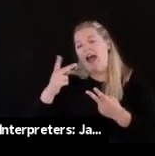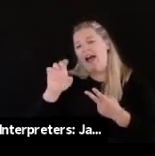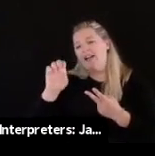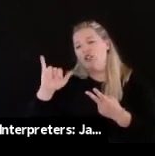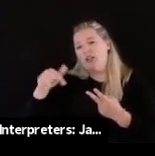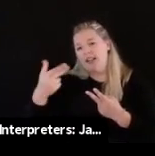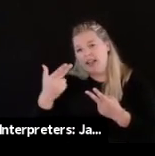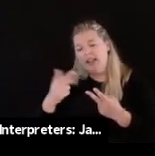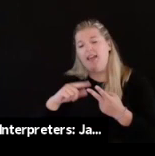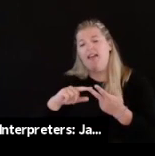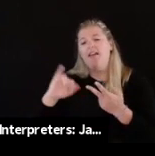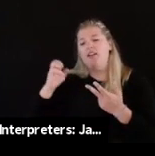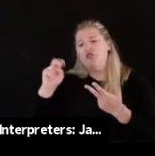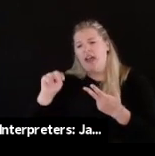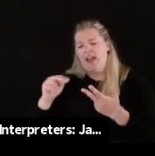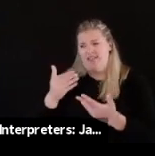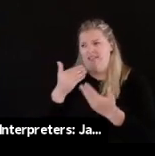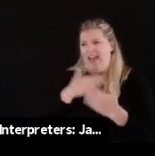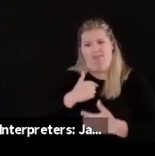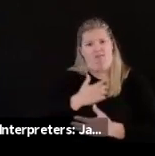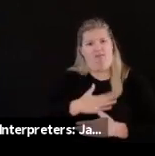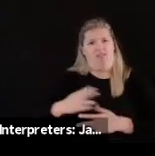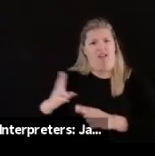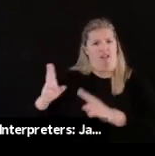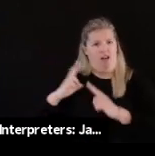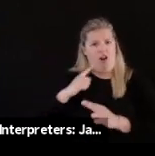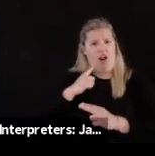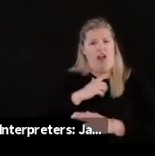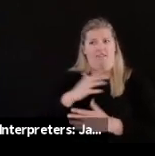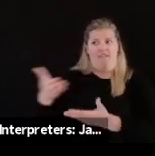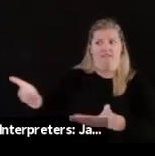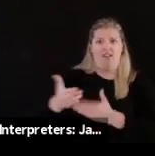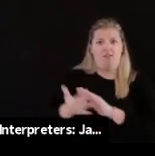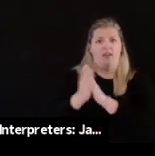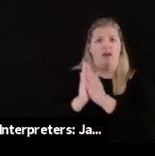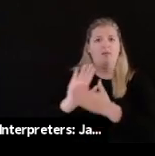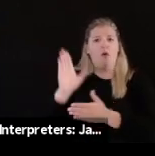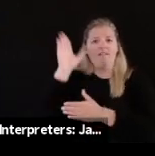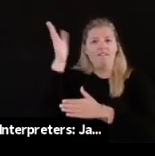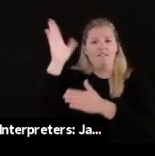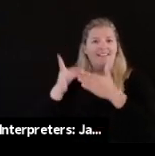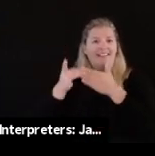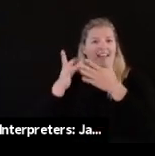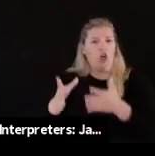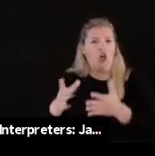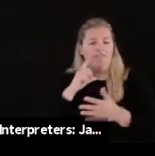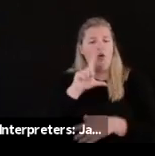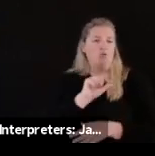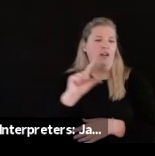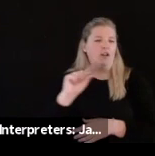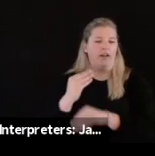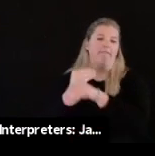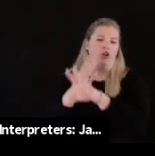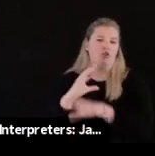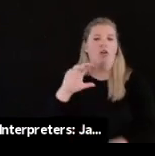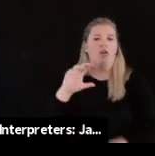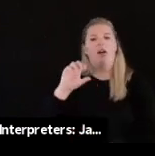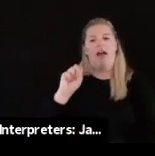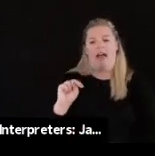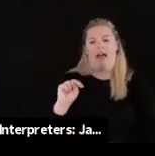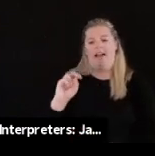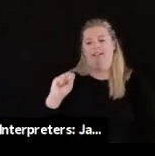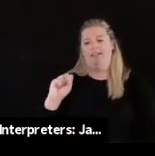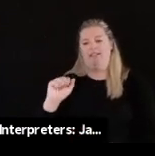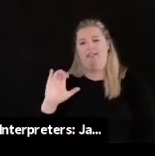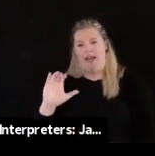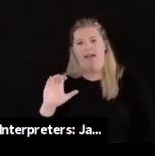appreciate the fact that I was invited to be one of your session facilitators during our 2020 virtual NSET conference. It is such a pleasure. I